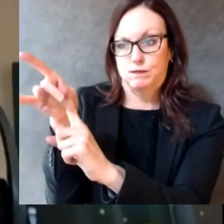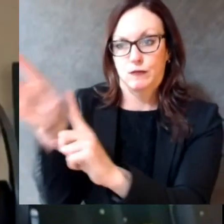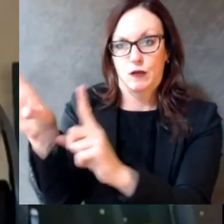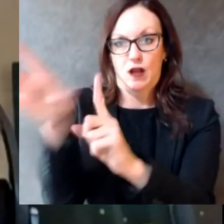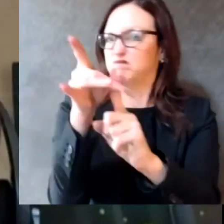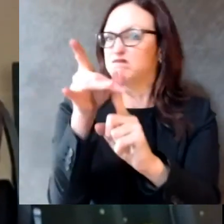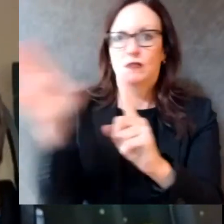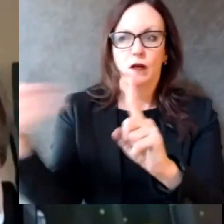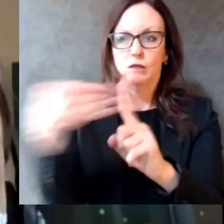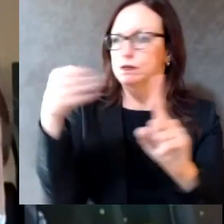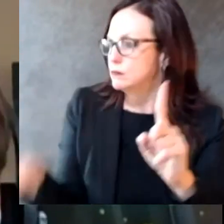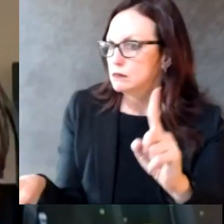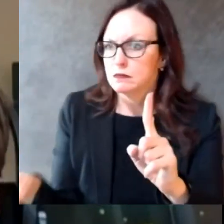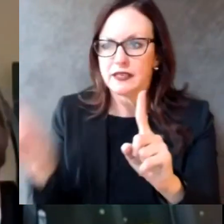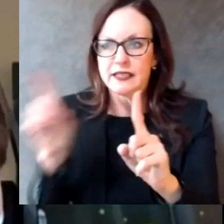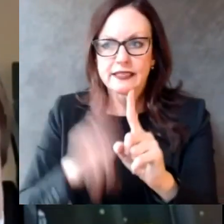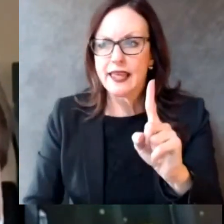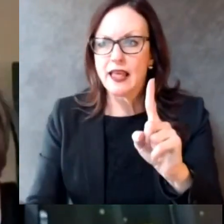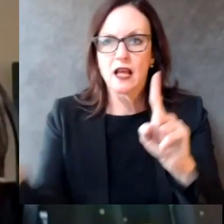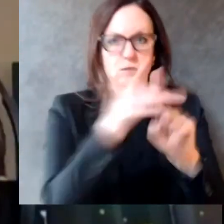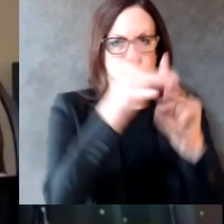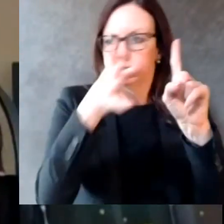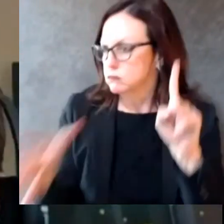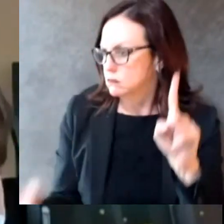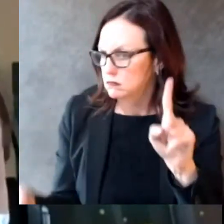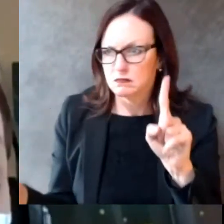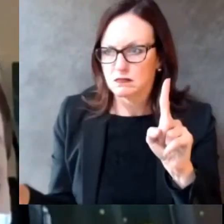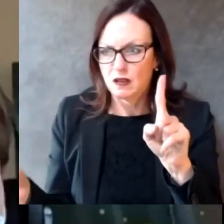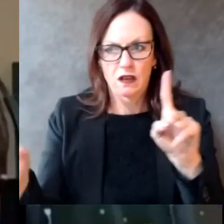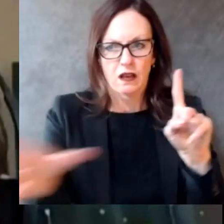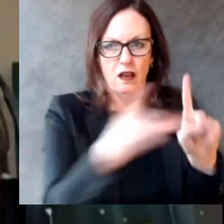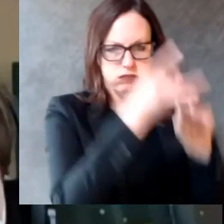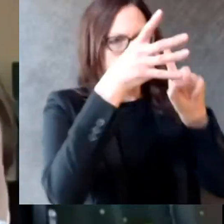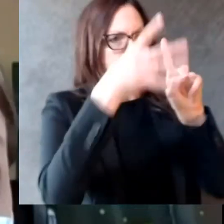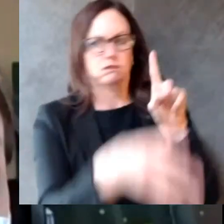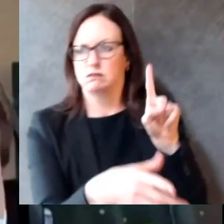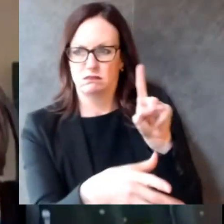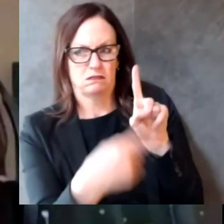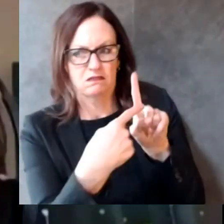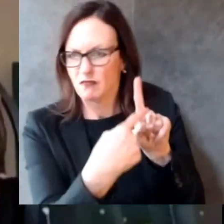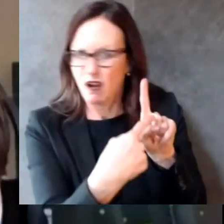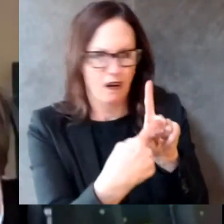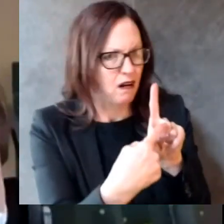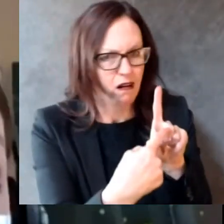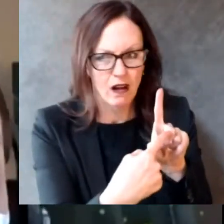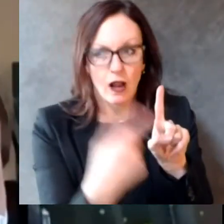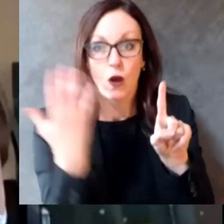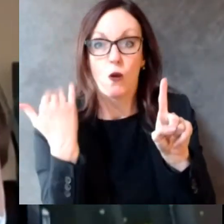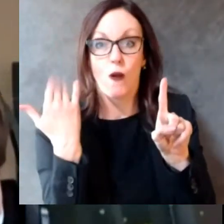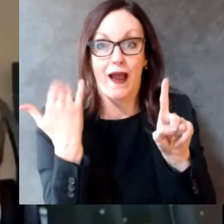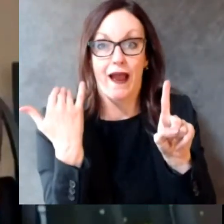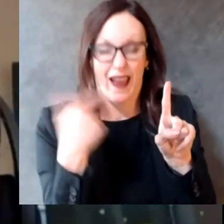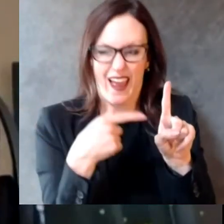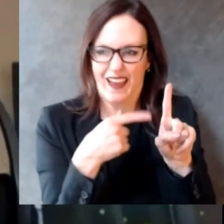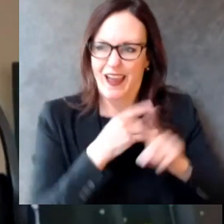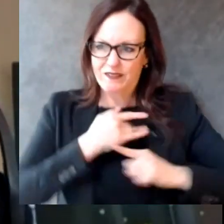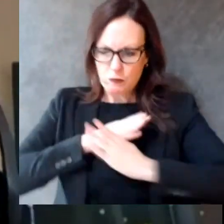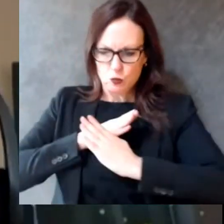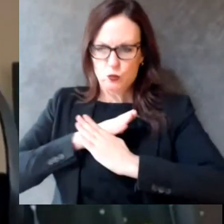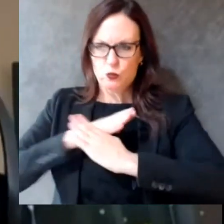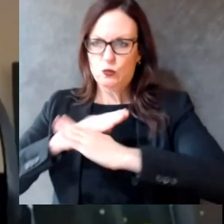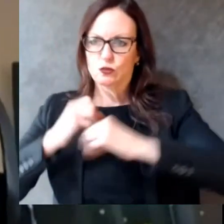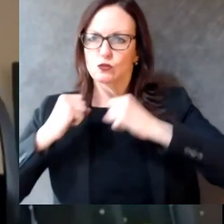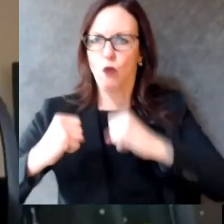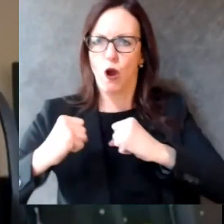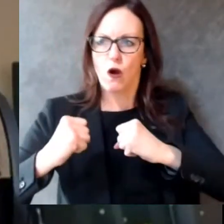know exactly what the level of natural infection is. We don't know how long it's going to last. And that's a hard thing to measure,